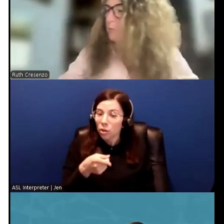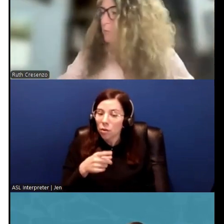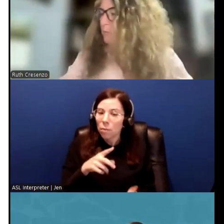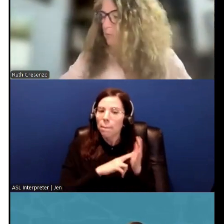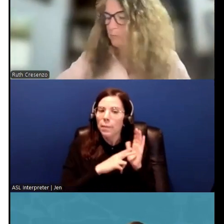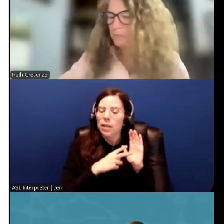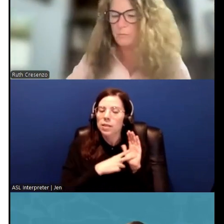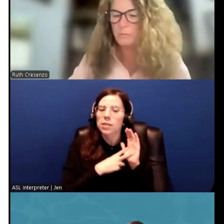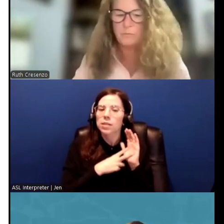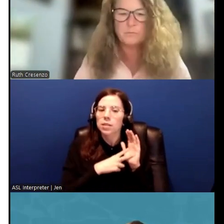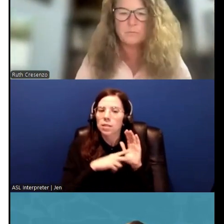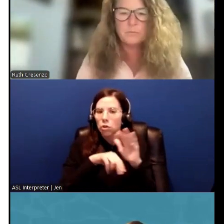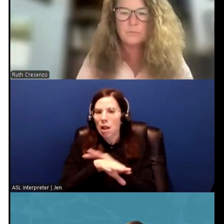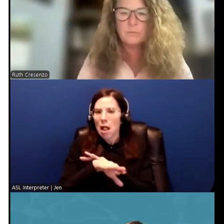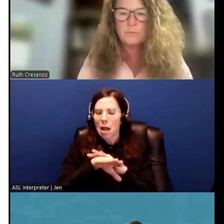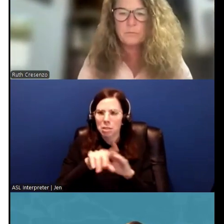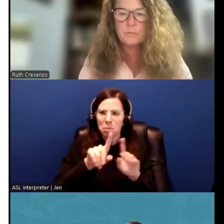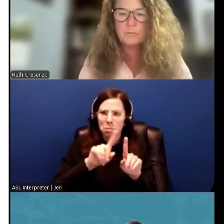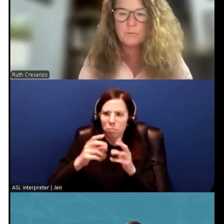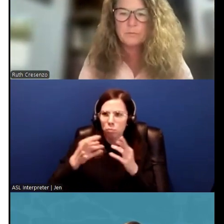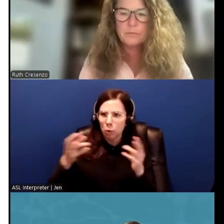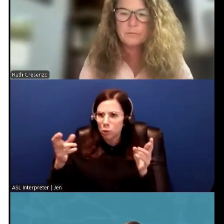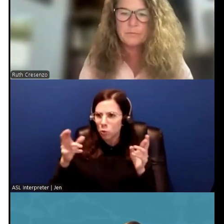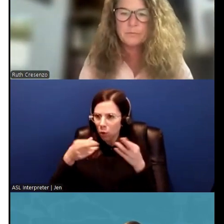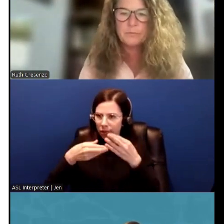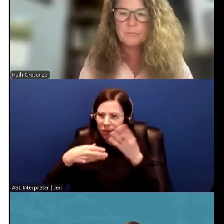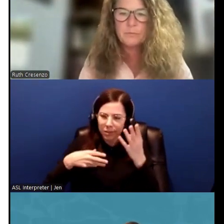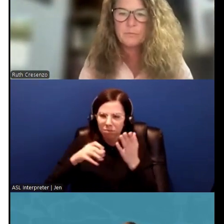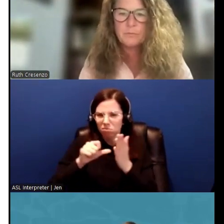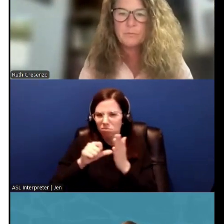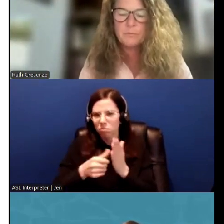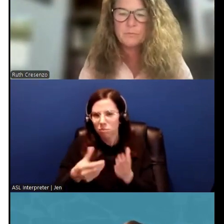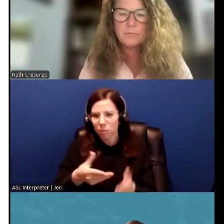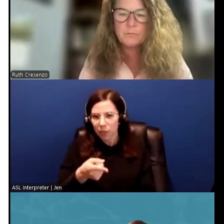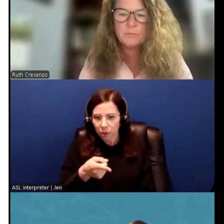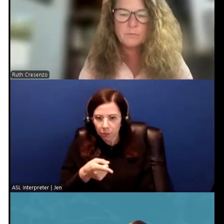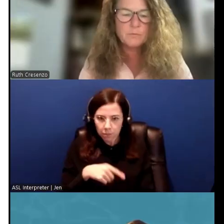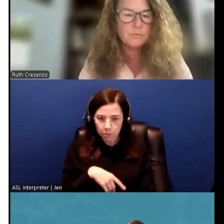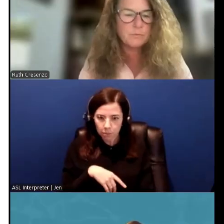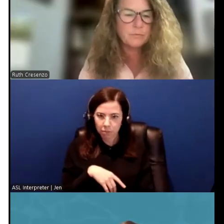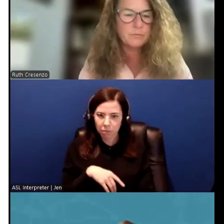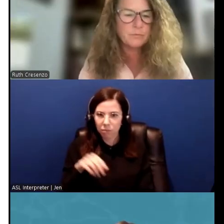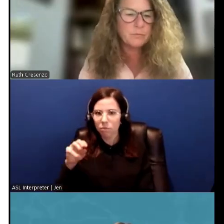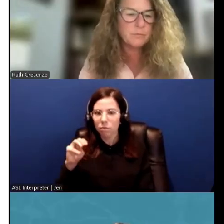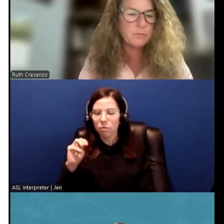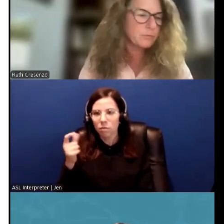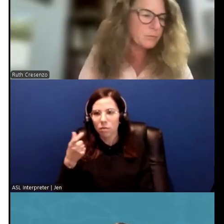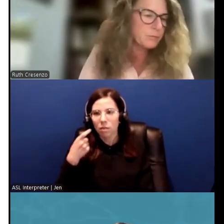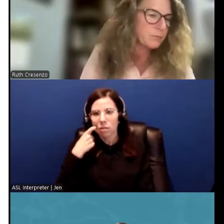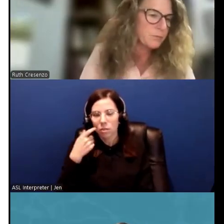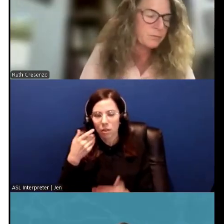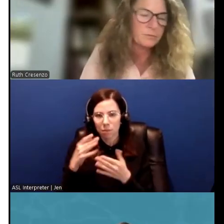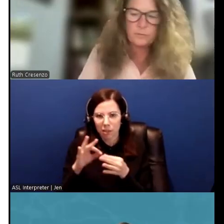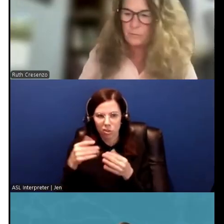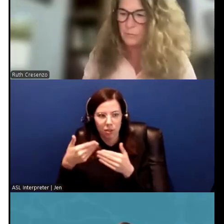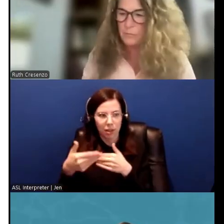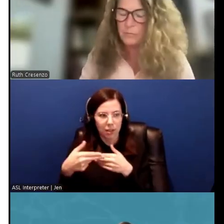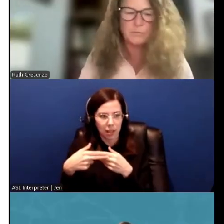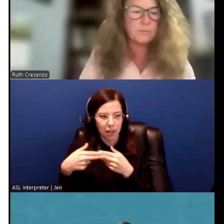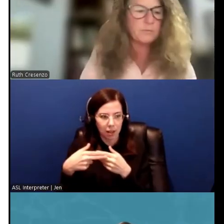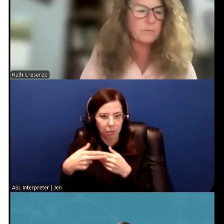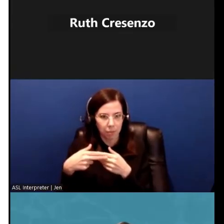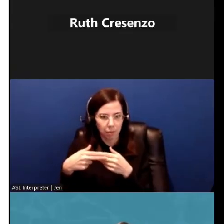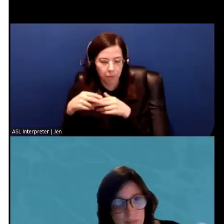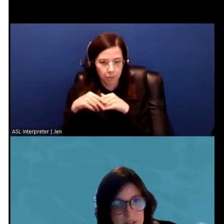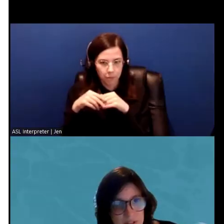is access to a bunch of different resources that are sort of highlighted here. And then as Meg was doing, if we go to the next slide, we sort of